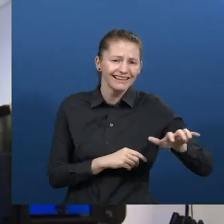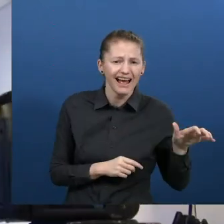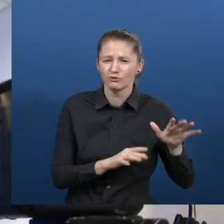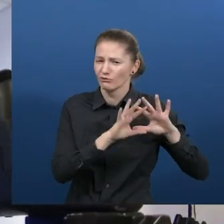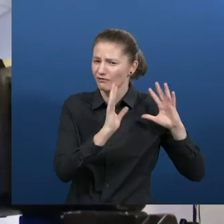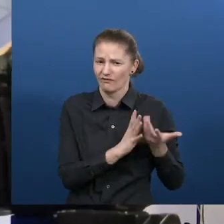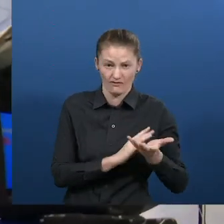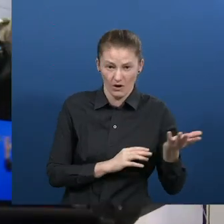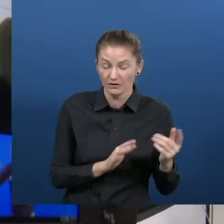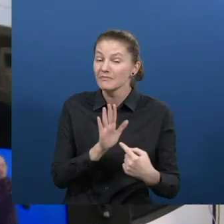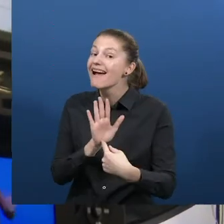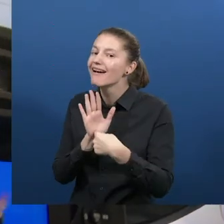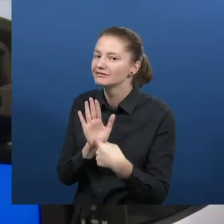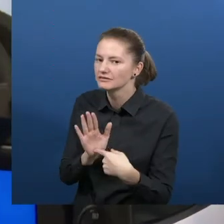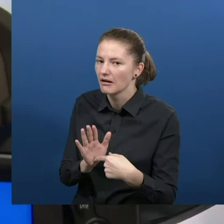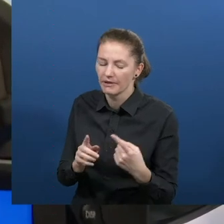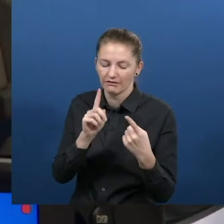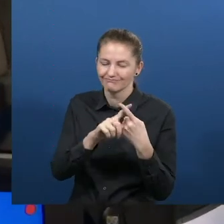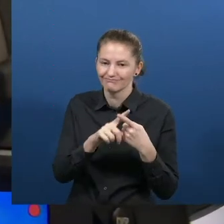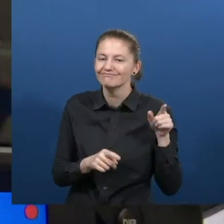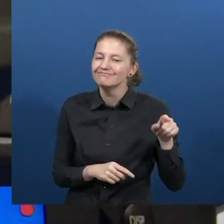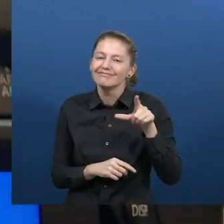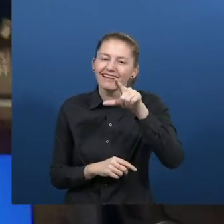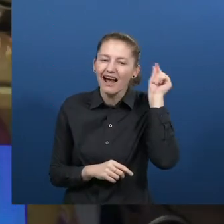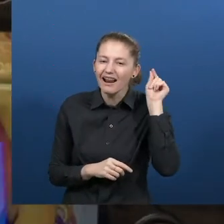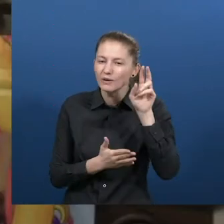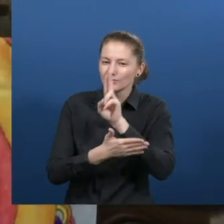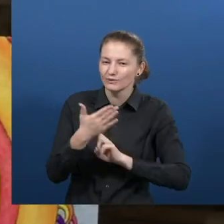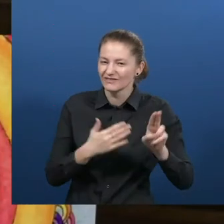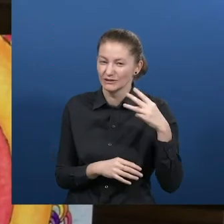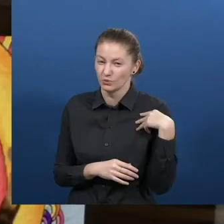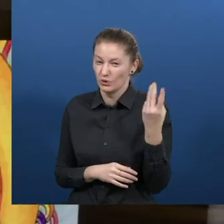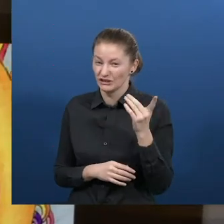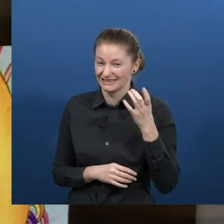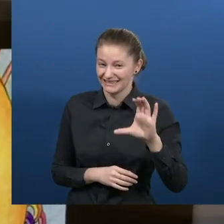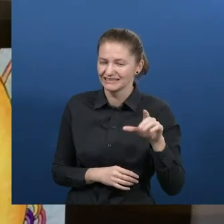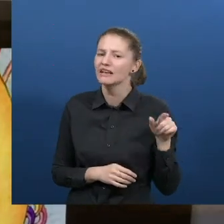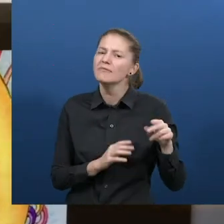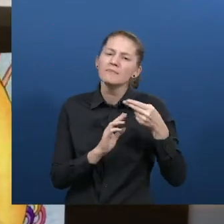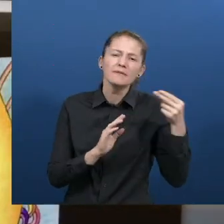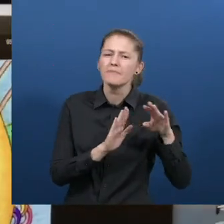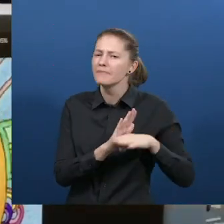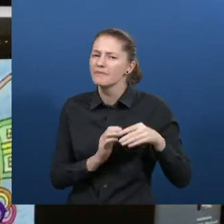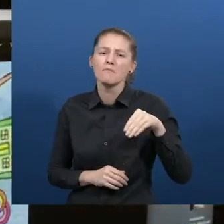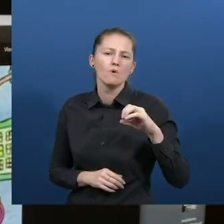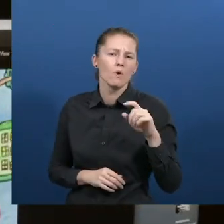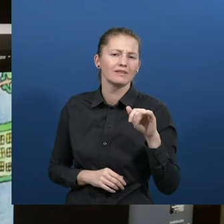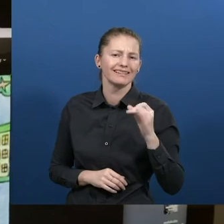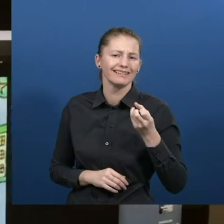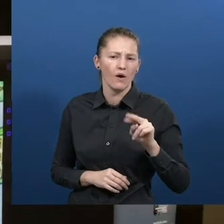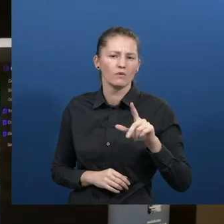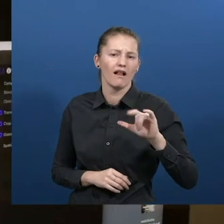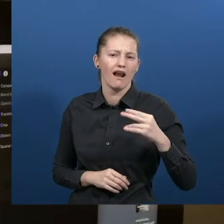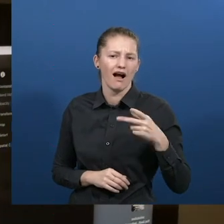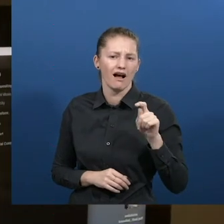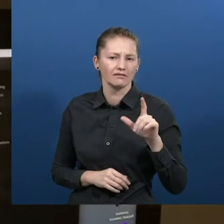One of them is the Motion City Lab at Gallaudet University in Washington, D.C., with its storybook application that provides a bilingual